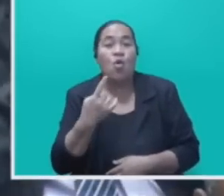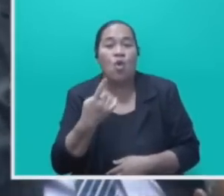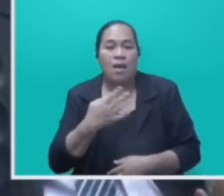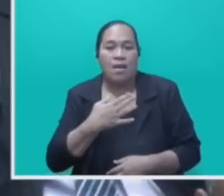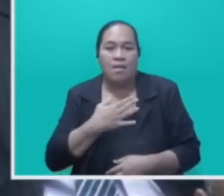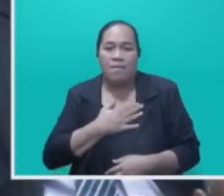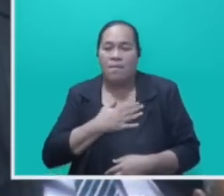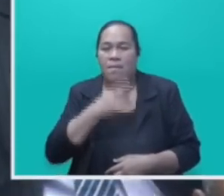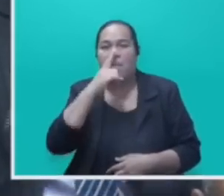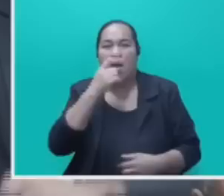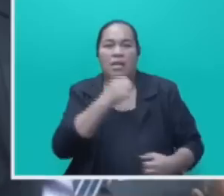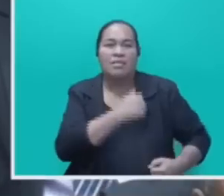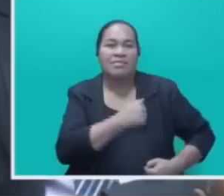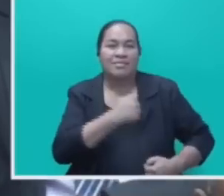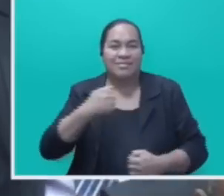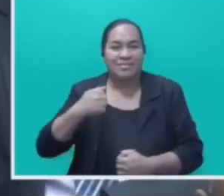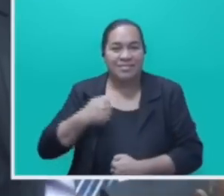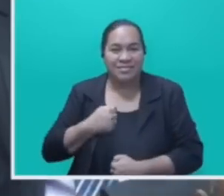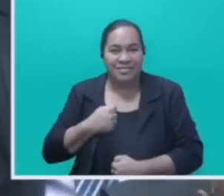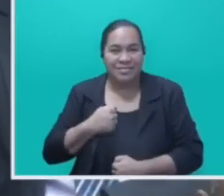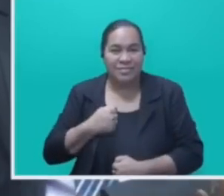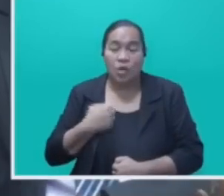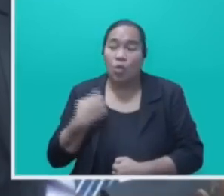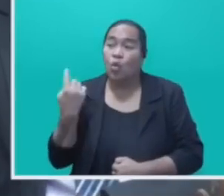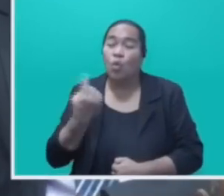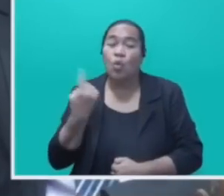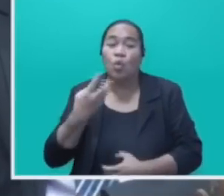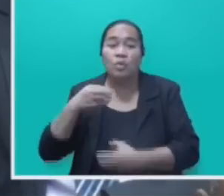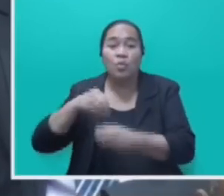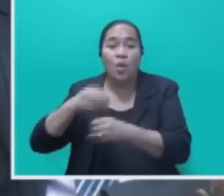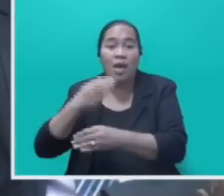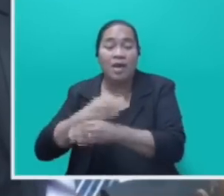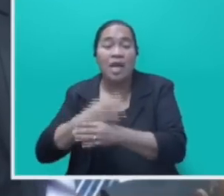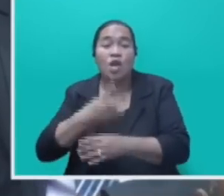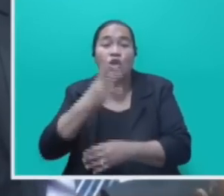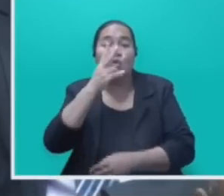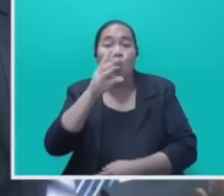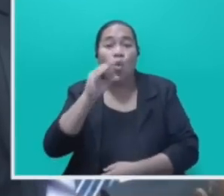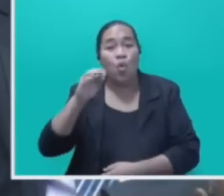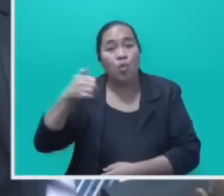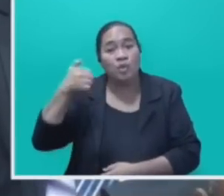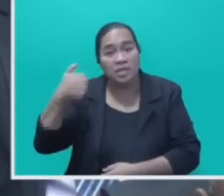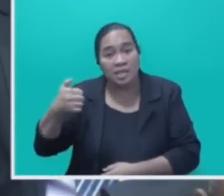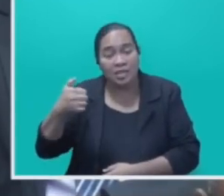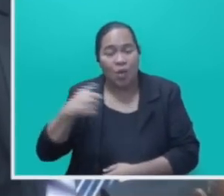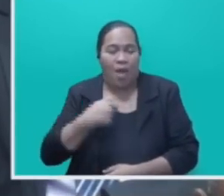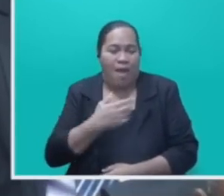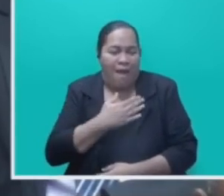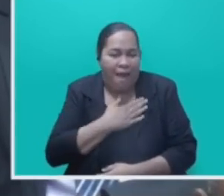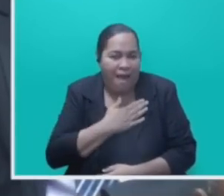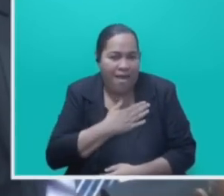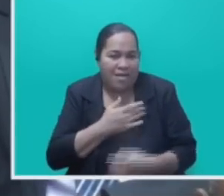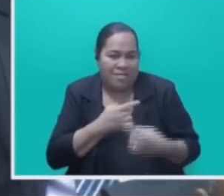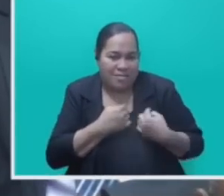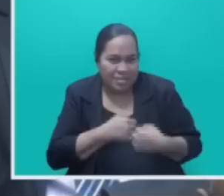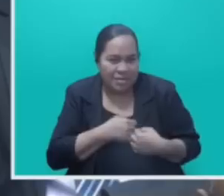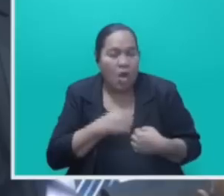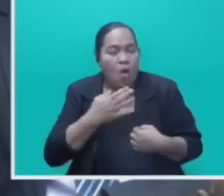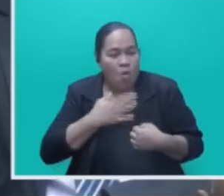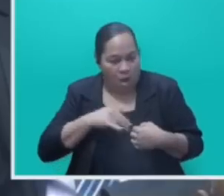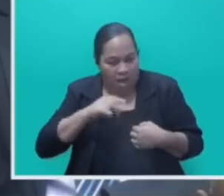colleagues in the military. For those of us in the military in 2006 who passionately believed in national